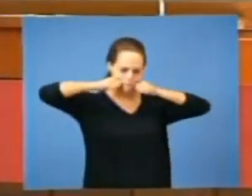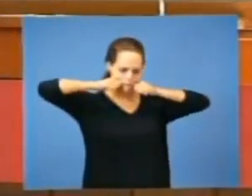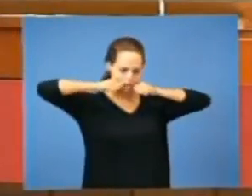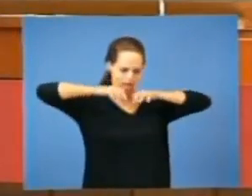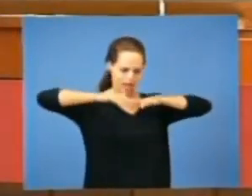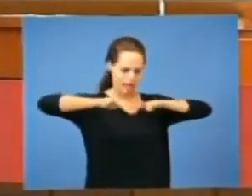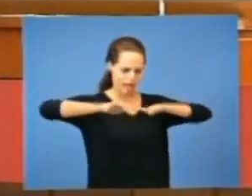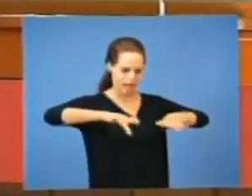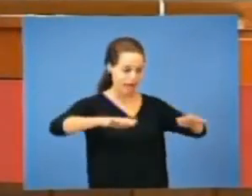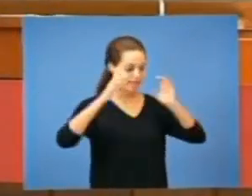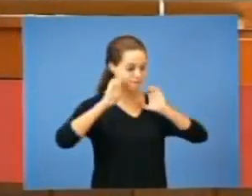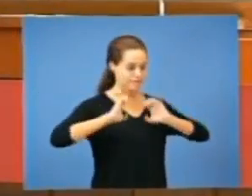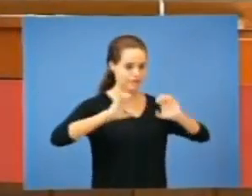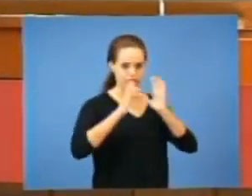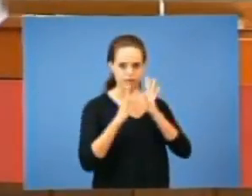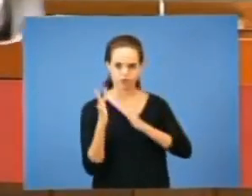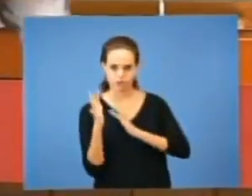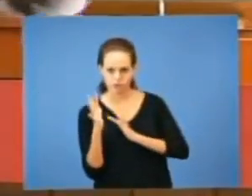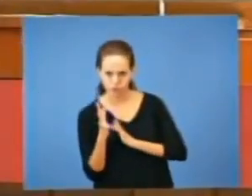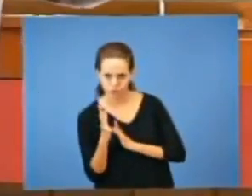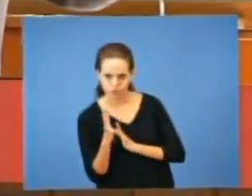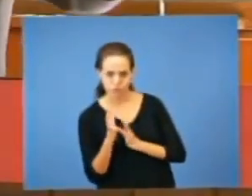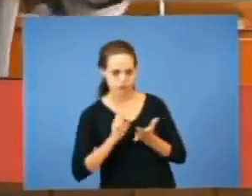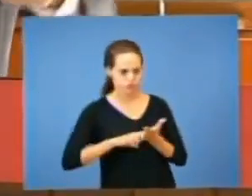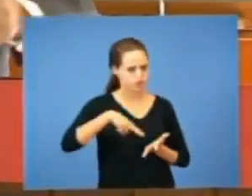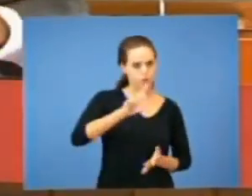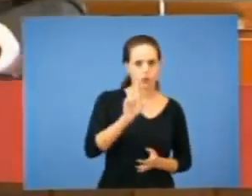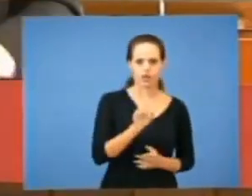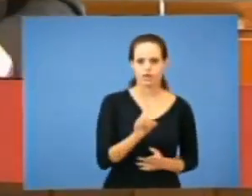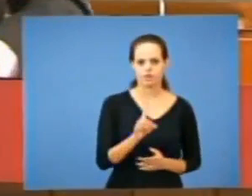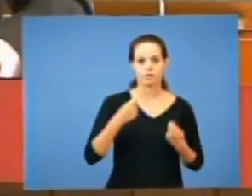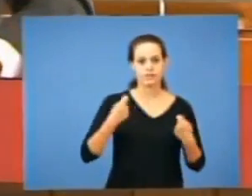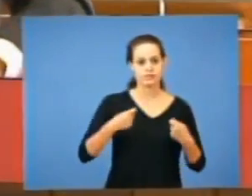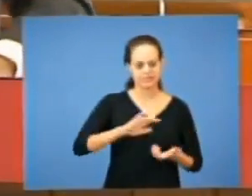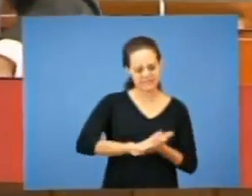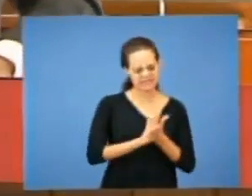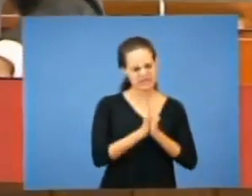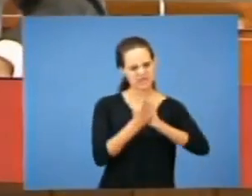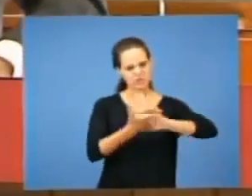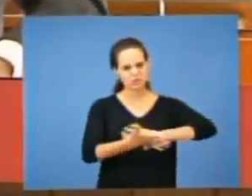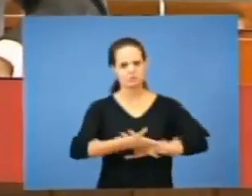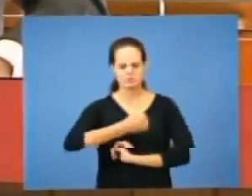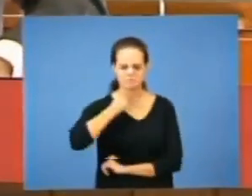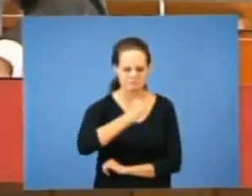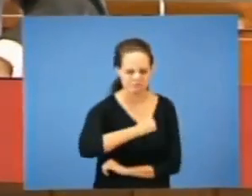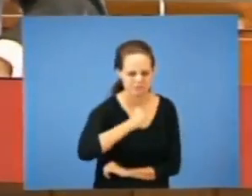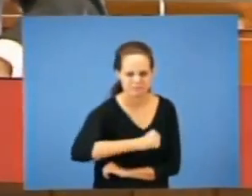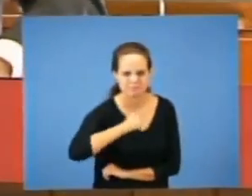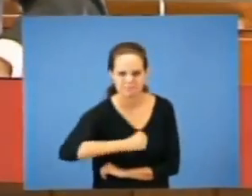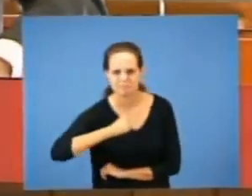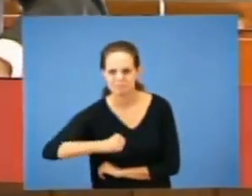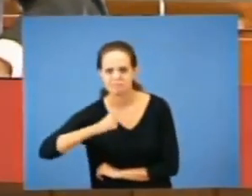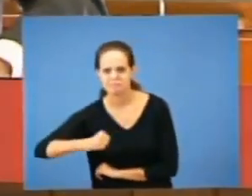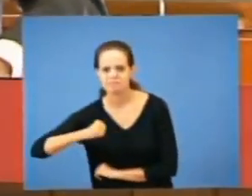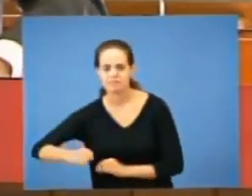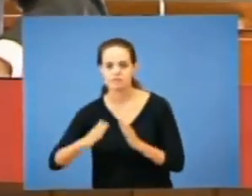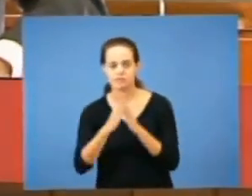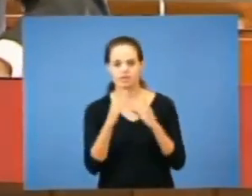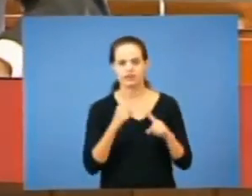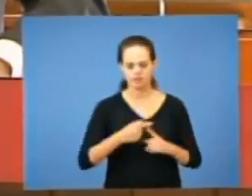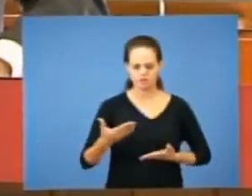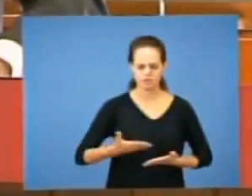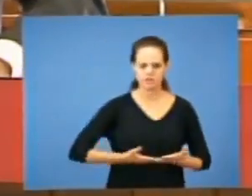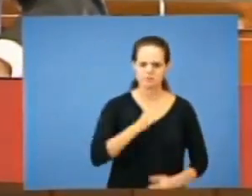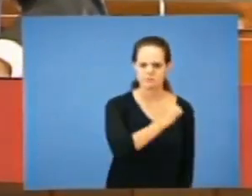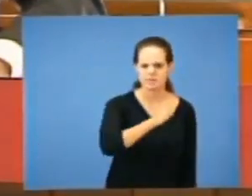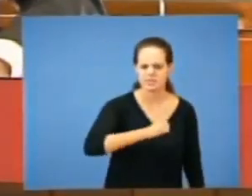deliver the message. There is no other way to communicate other than the oral way. So then, if you kill the church pays with